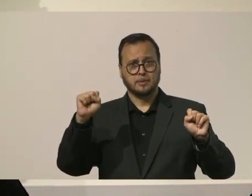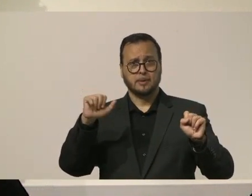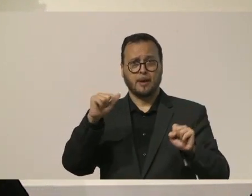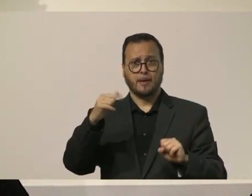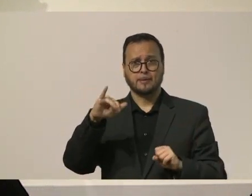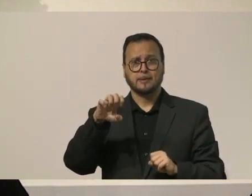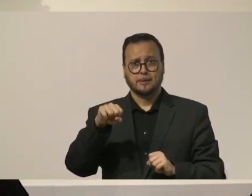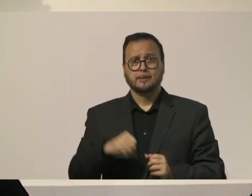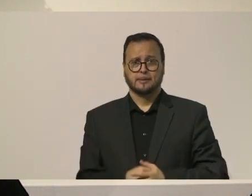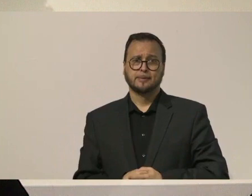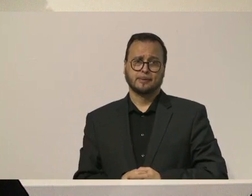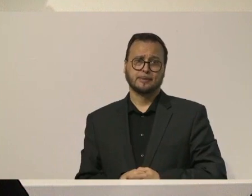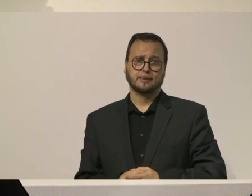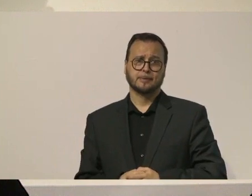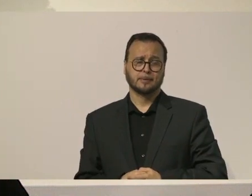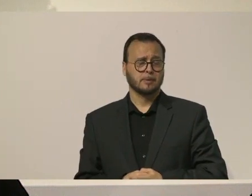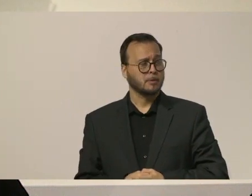Alexis